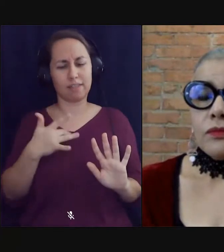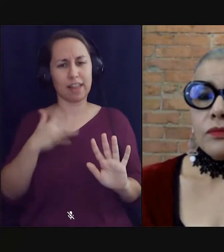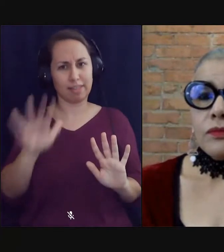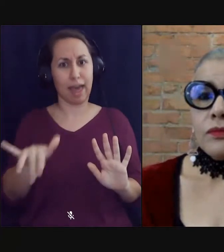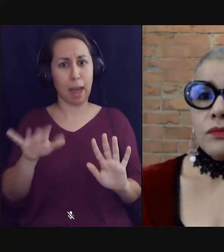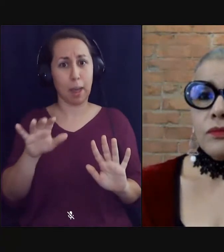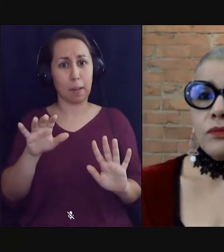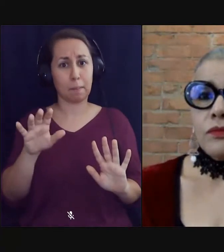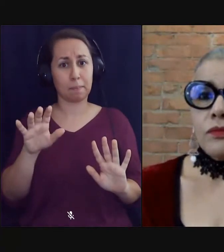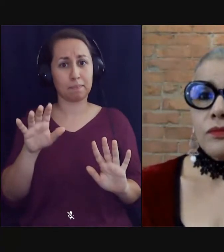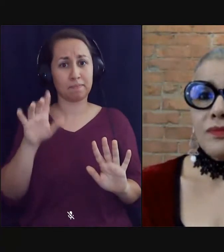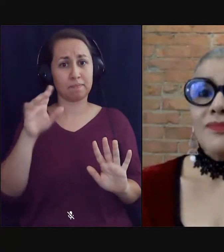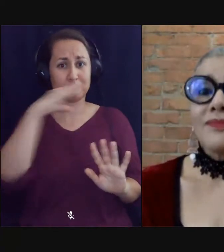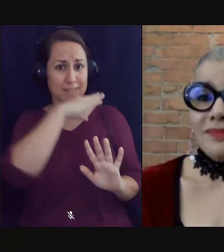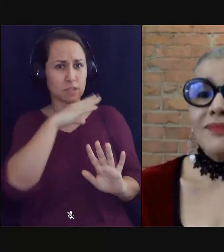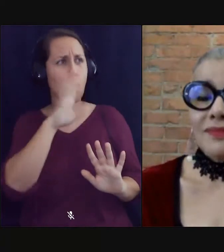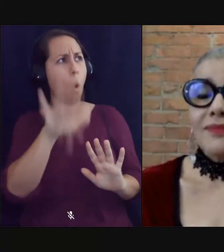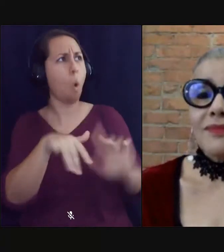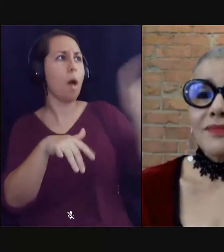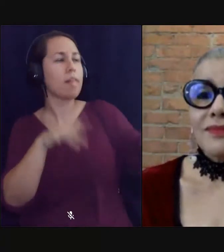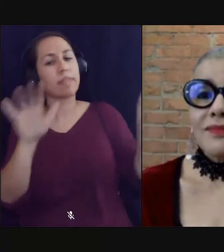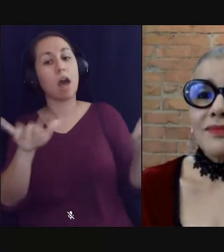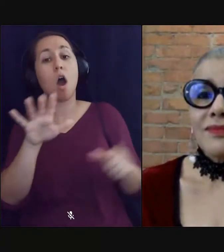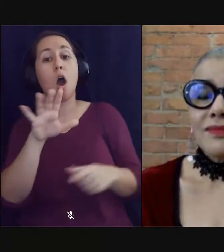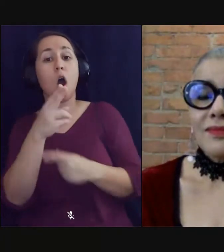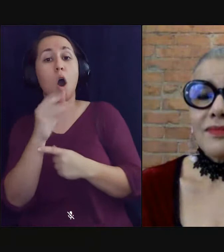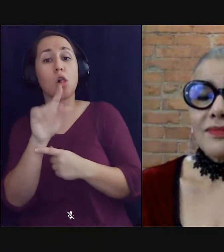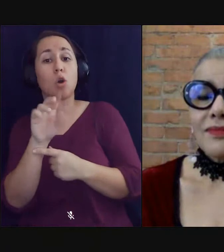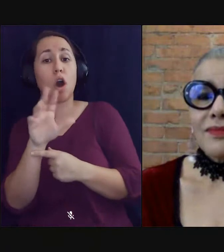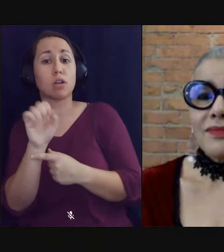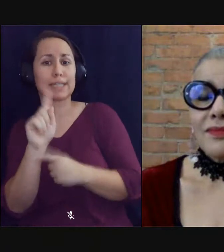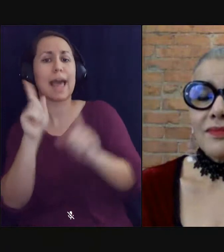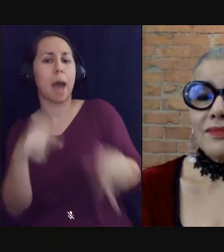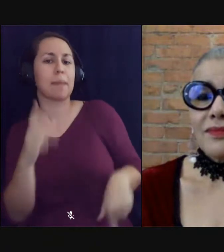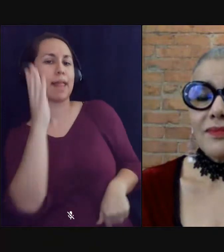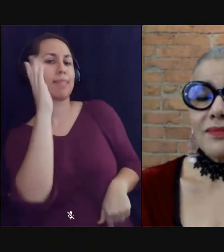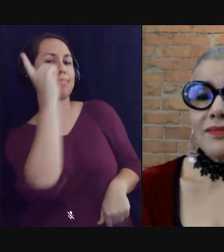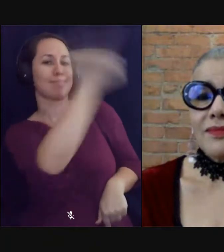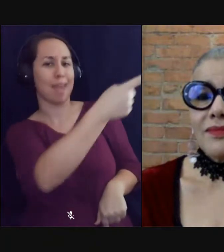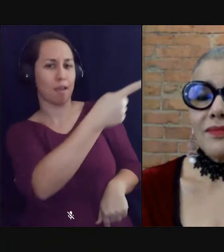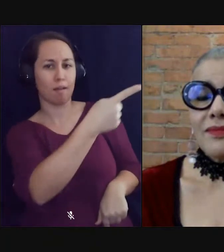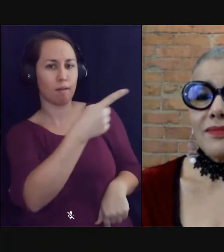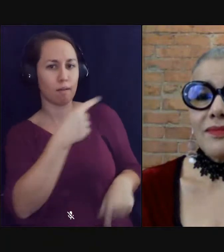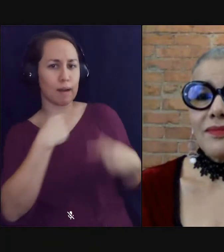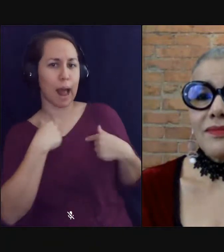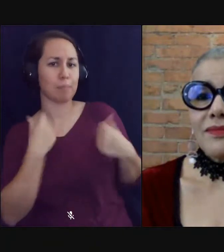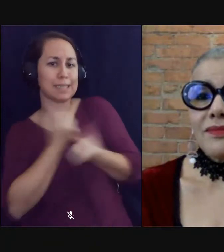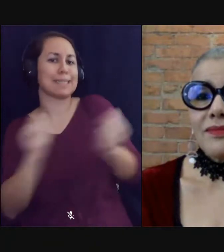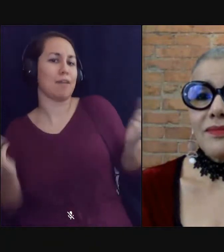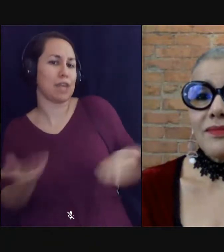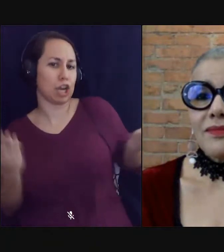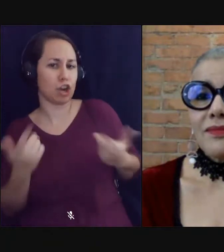the Holocaust happened over there, and here I'm safe. I'm the scion of an American dream.